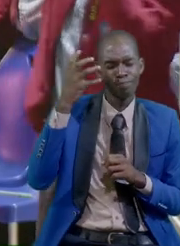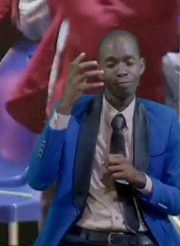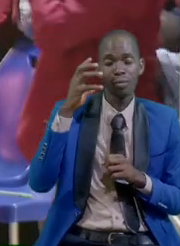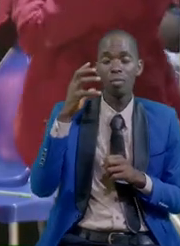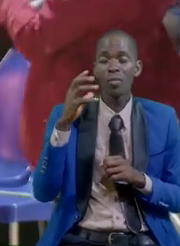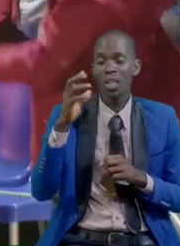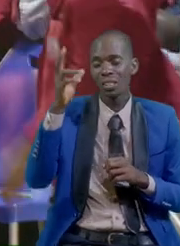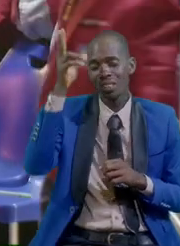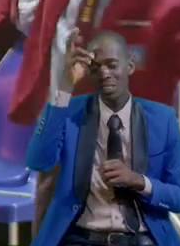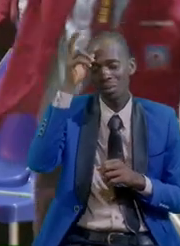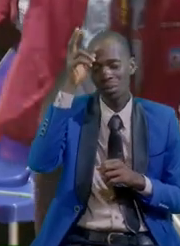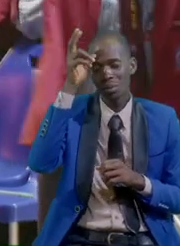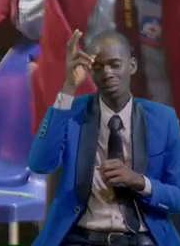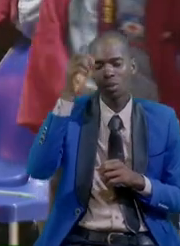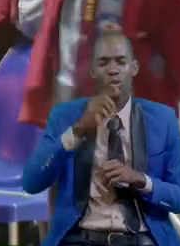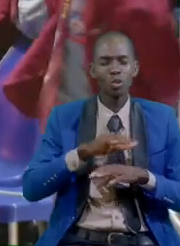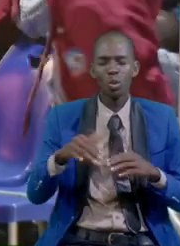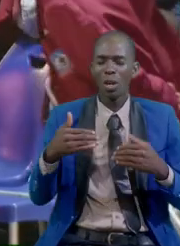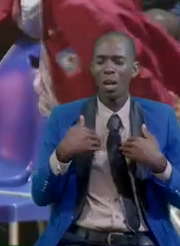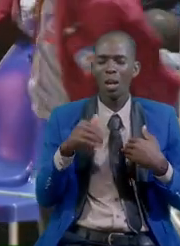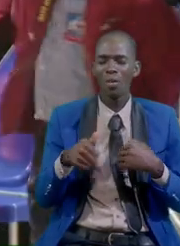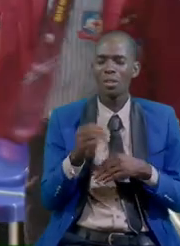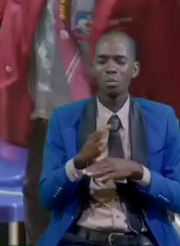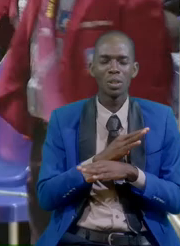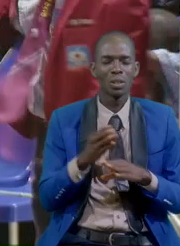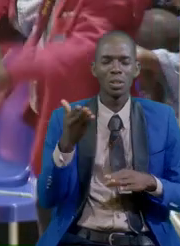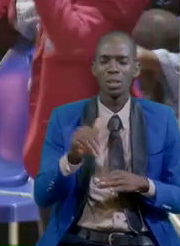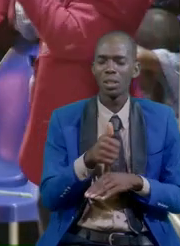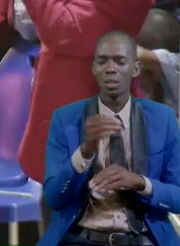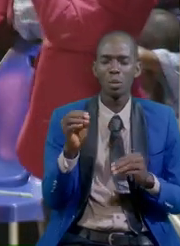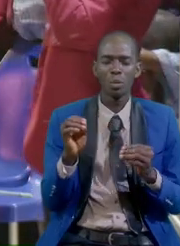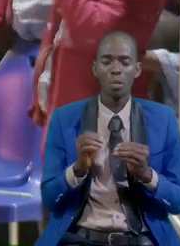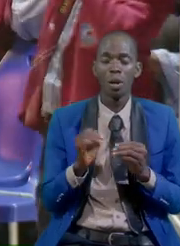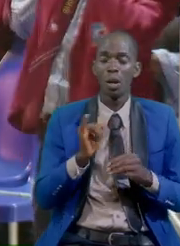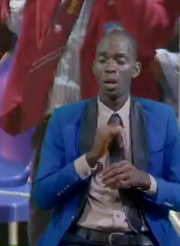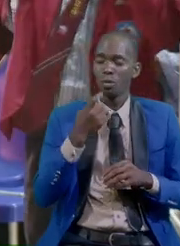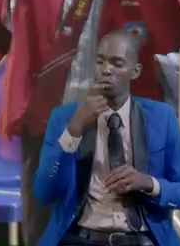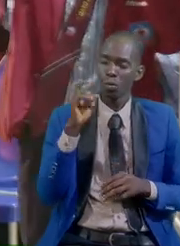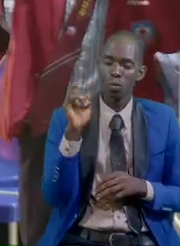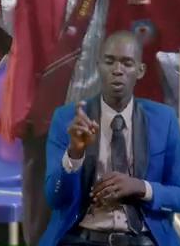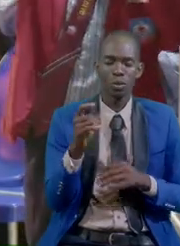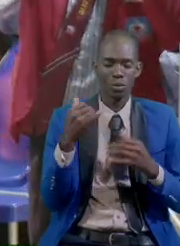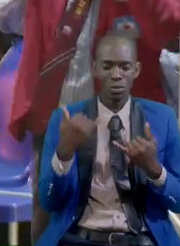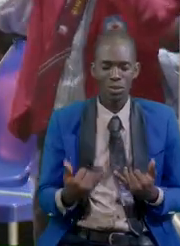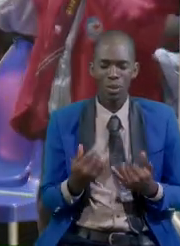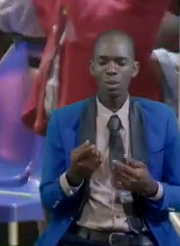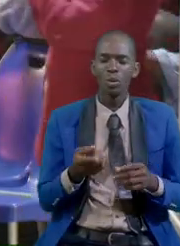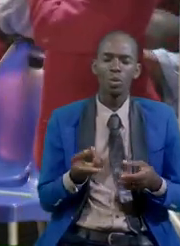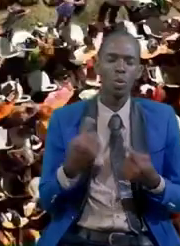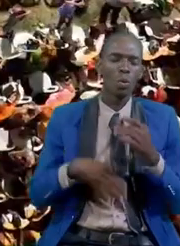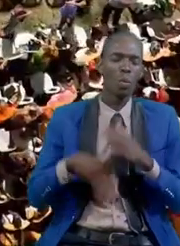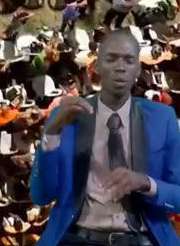demon, you don't have any business there anymore. I command you, come out in